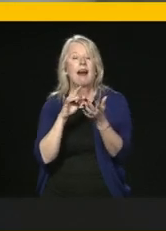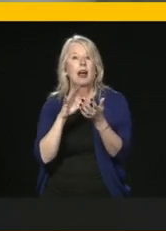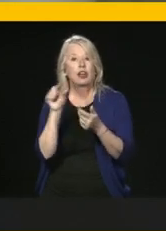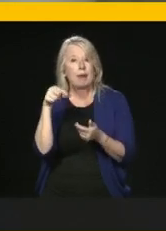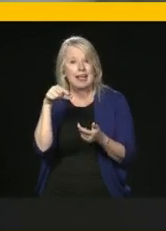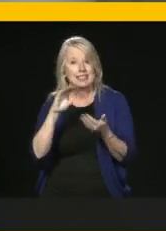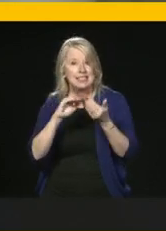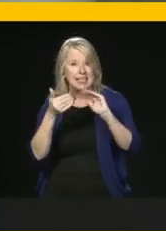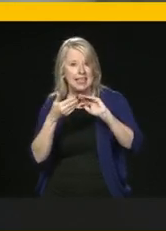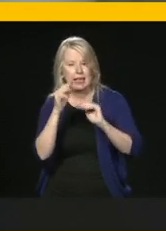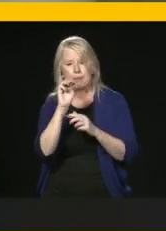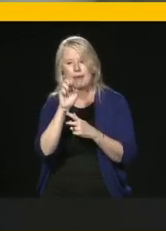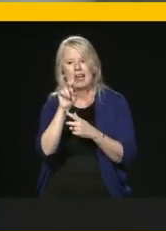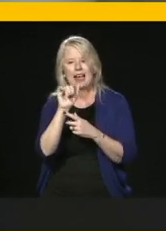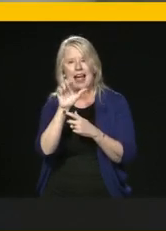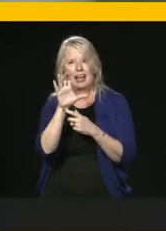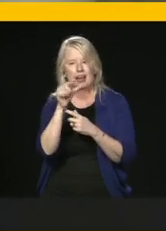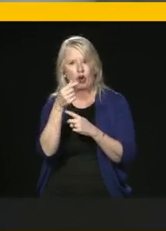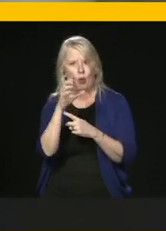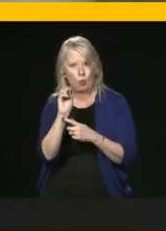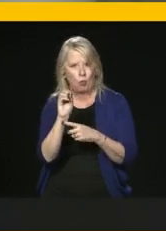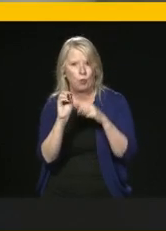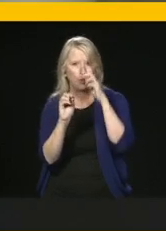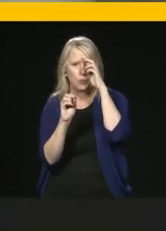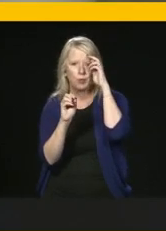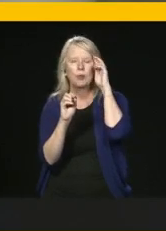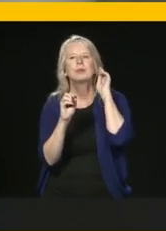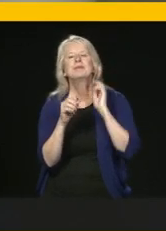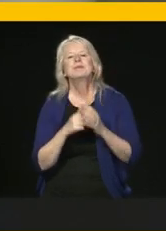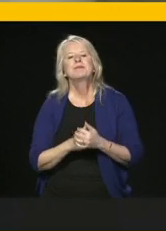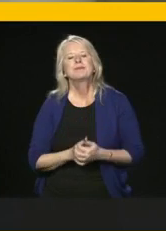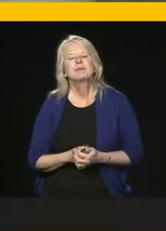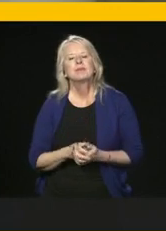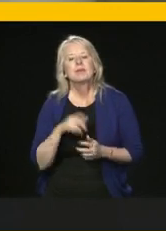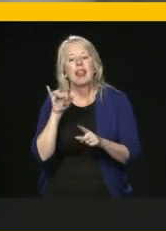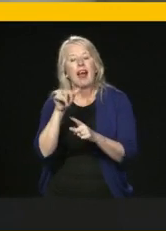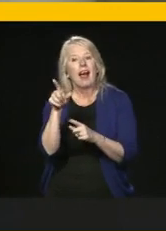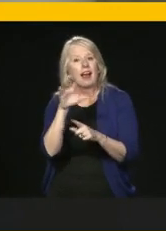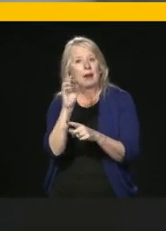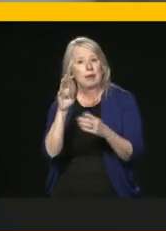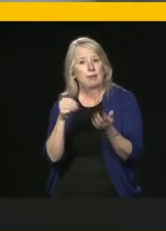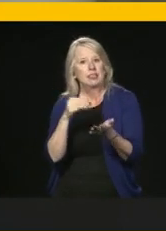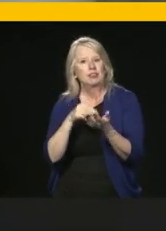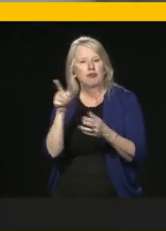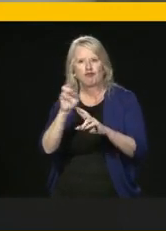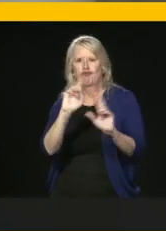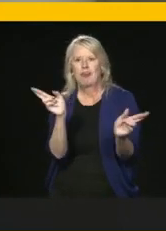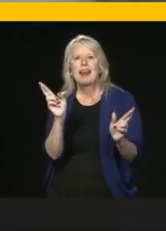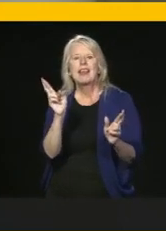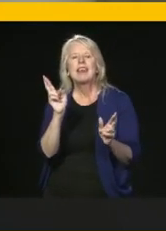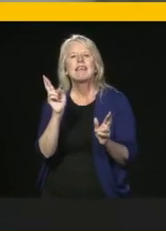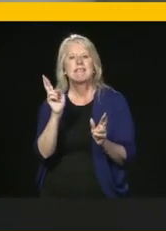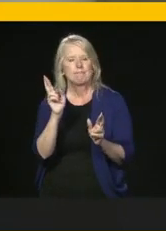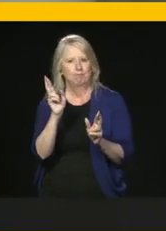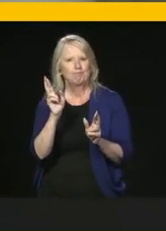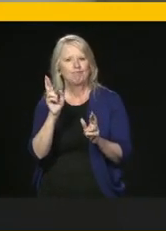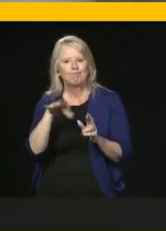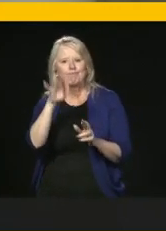Medicago a déjà trouvé un possible vaccin. They have already found a potential vaccine against